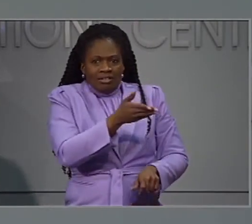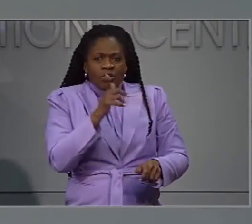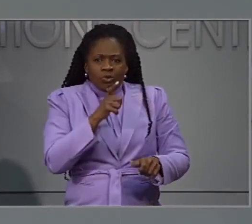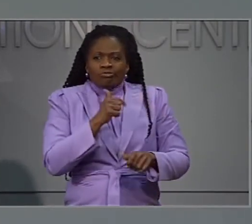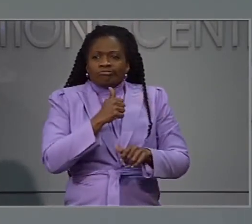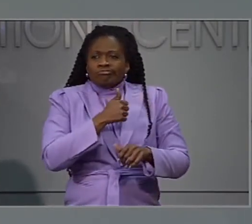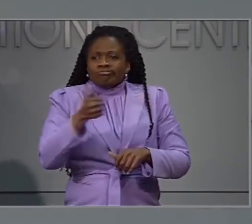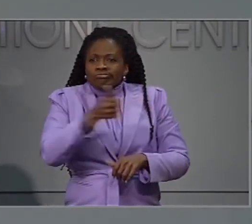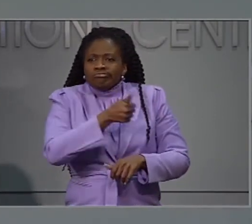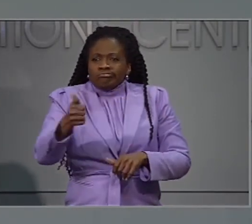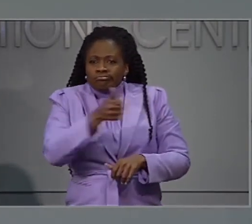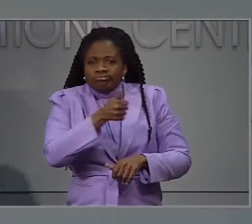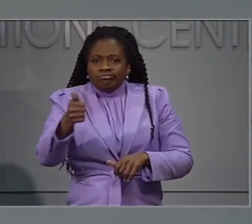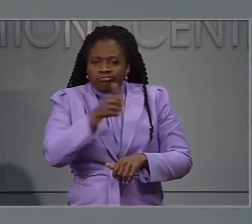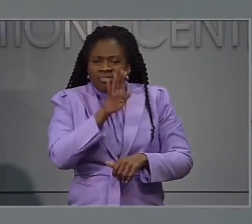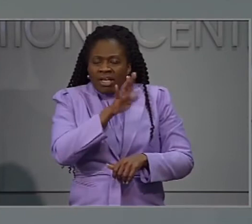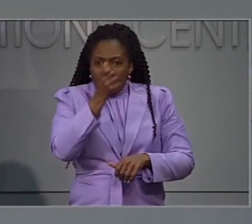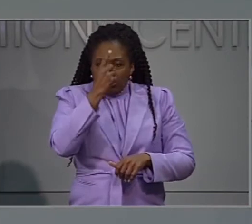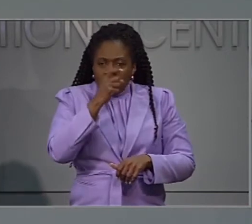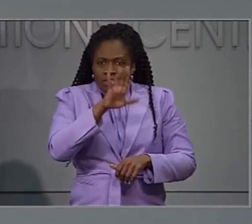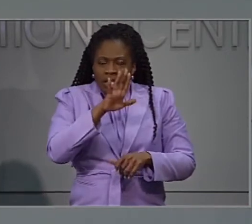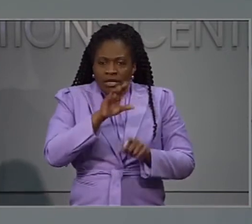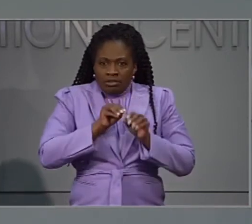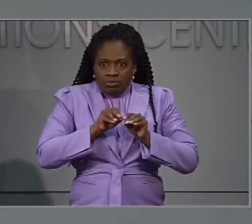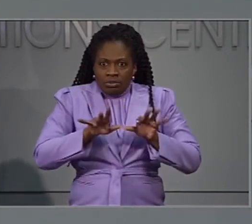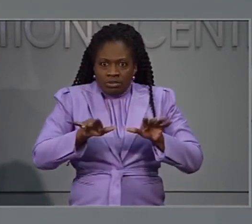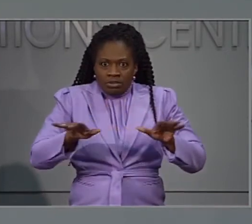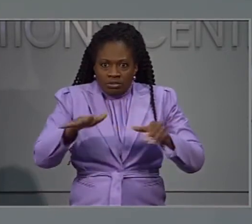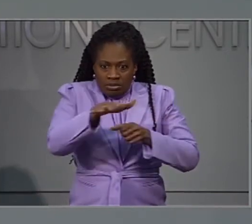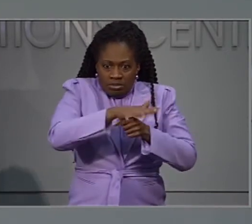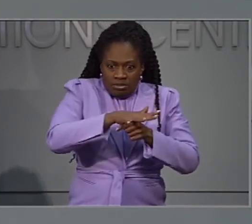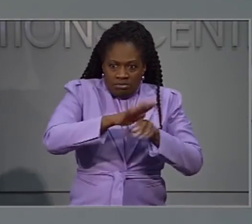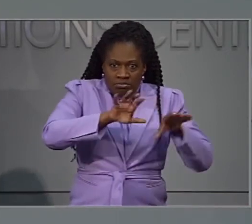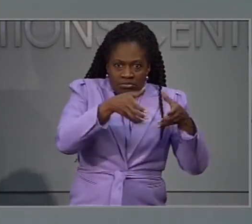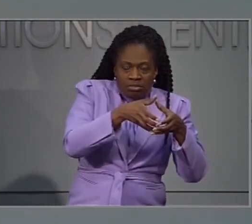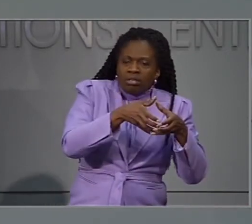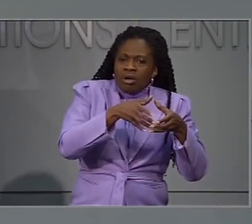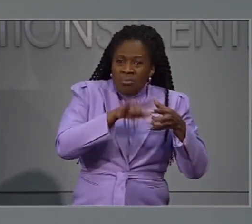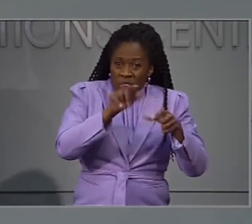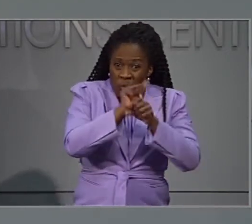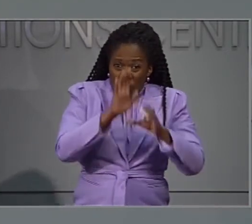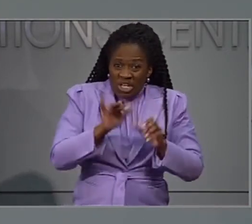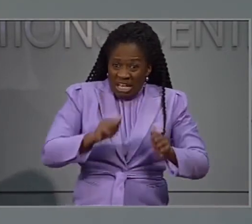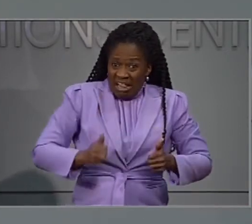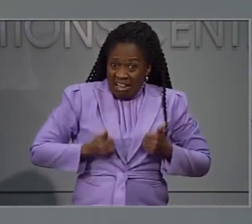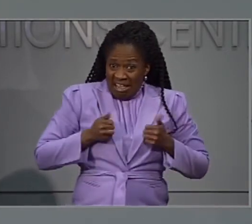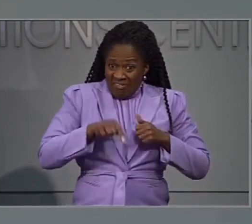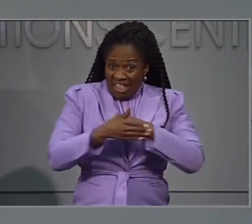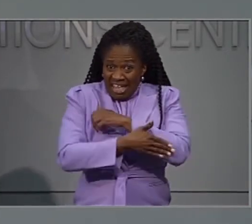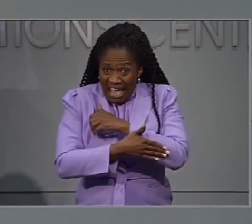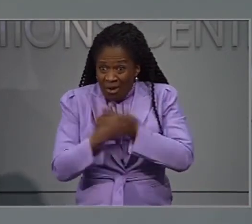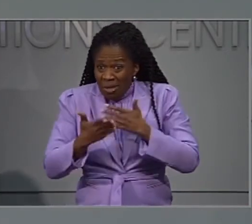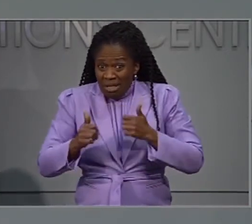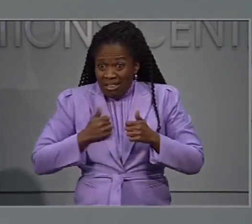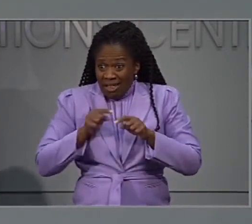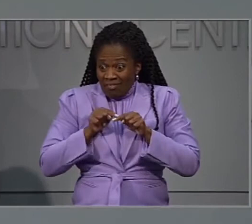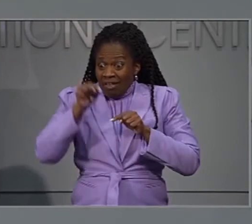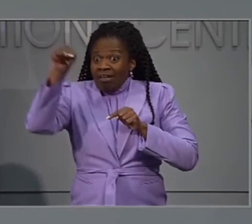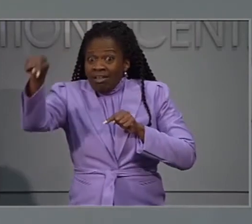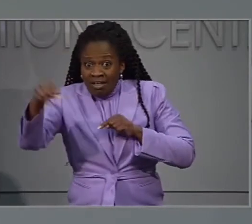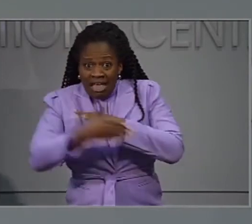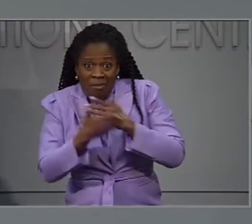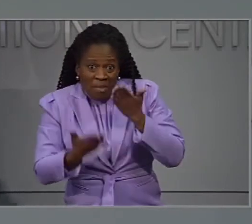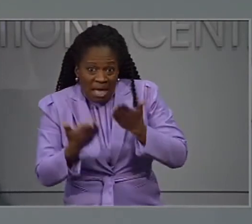out in terms of understanding viral spread within a community. But those workers could live in that county or live outside that